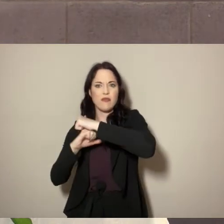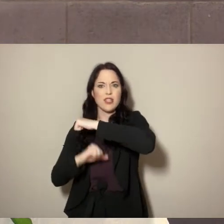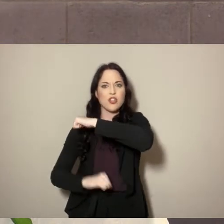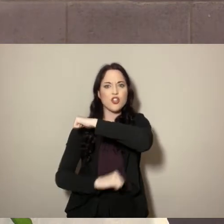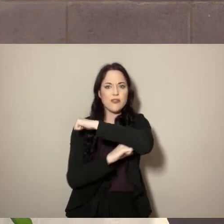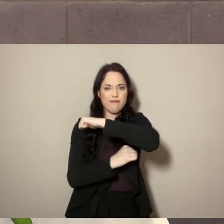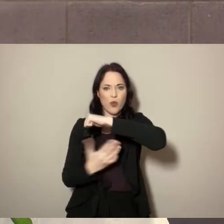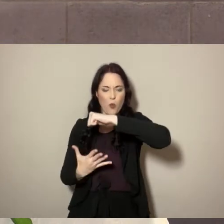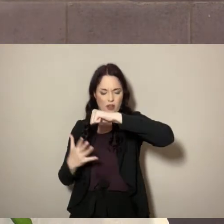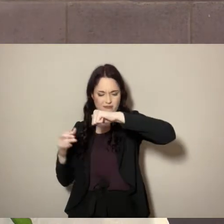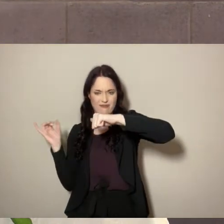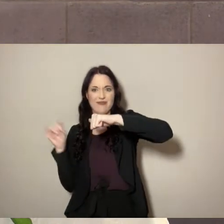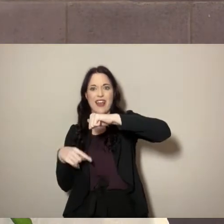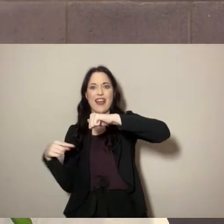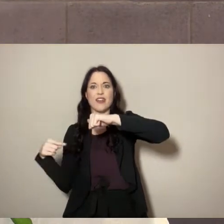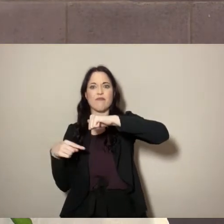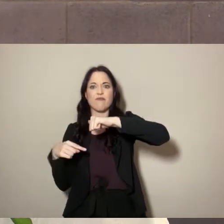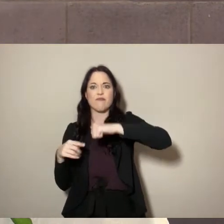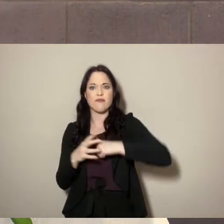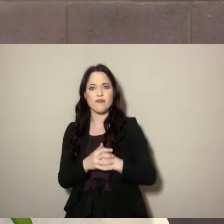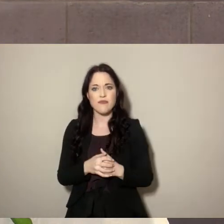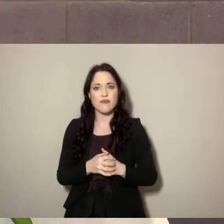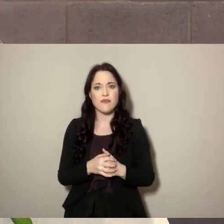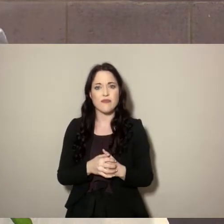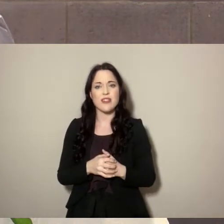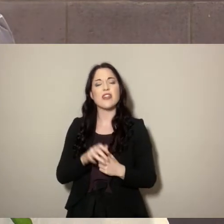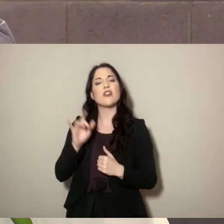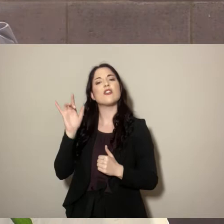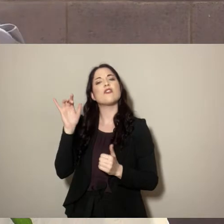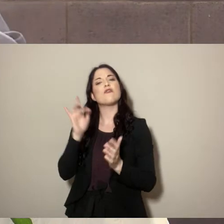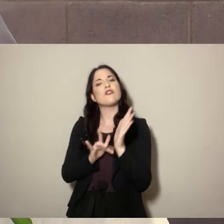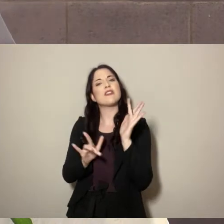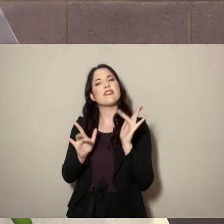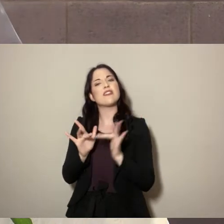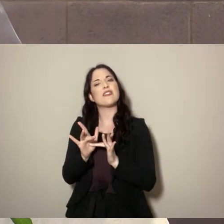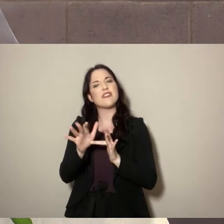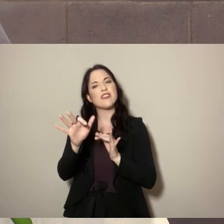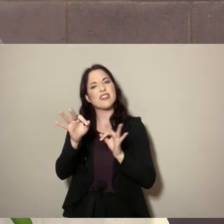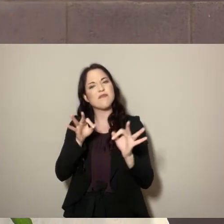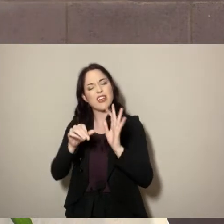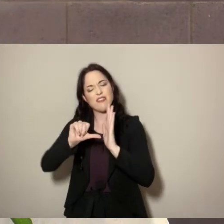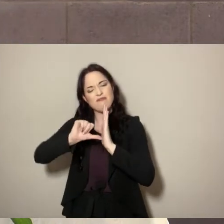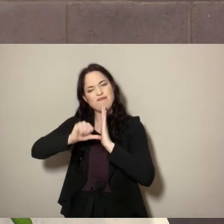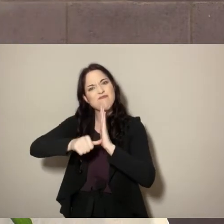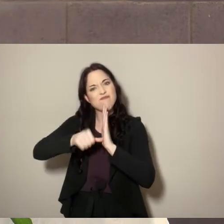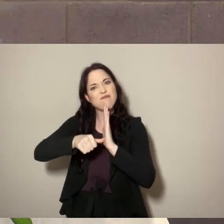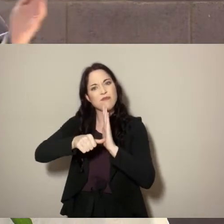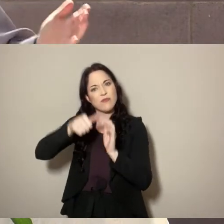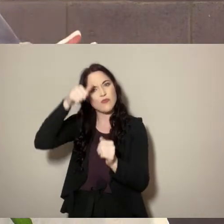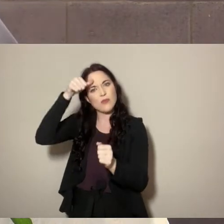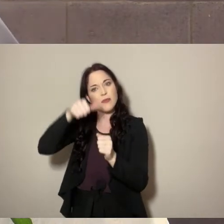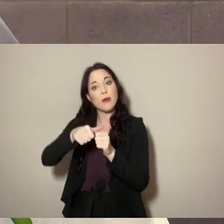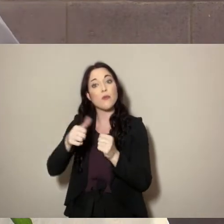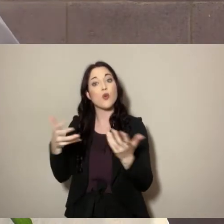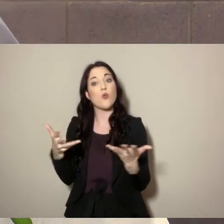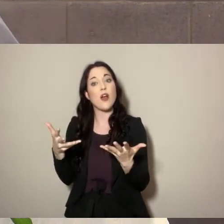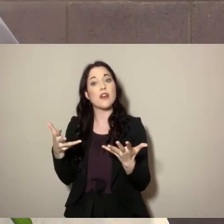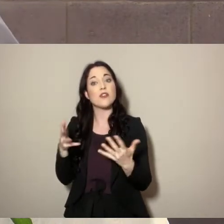it's like Jesus is saying, if you remember nothing else from the sermon, remember